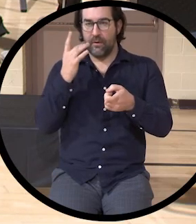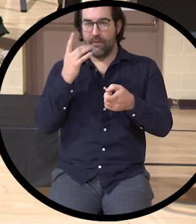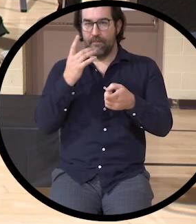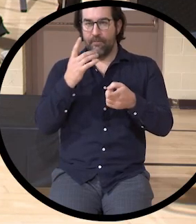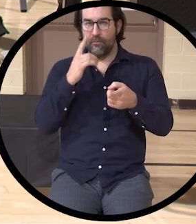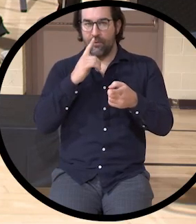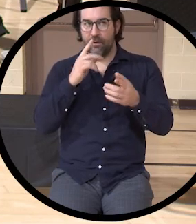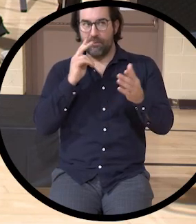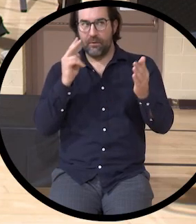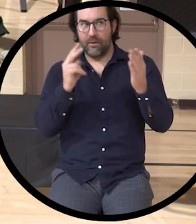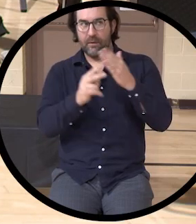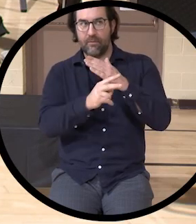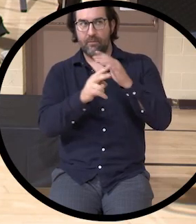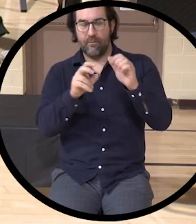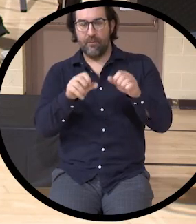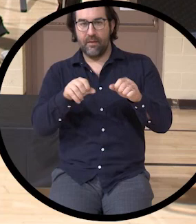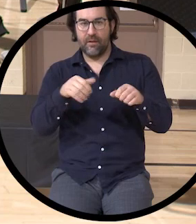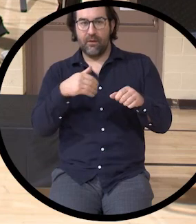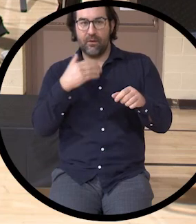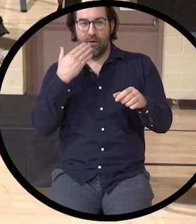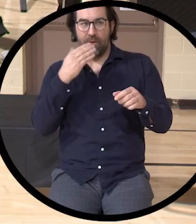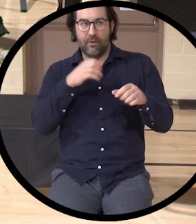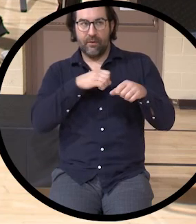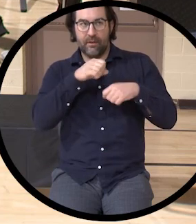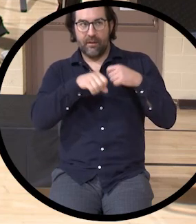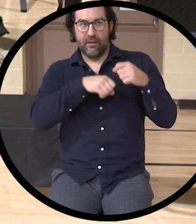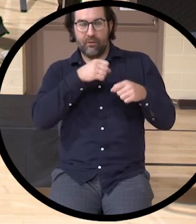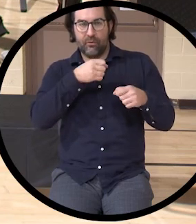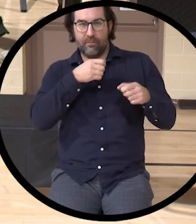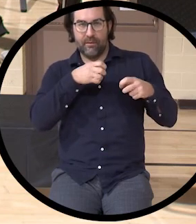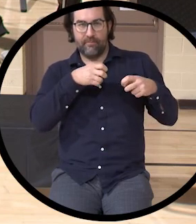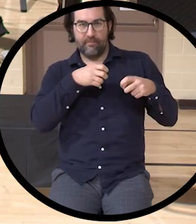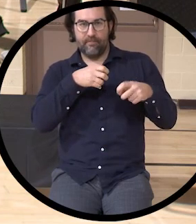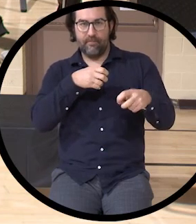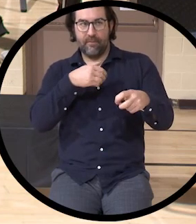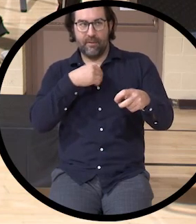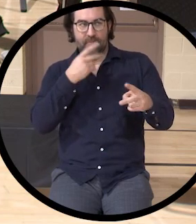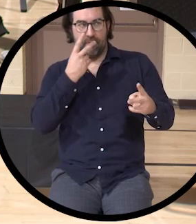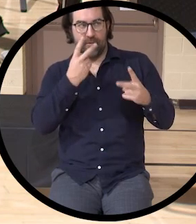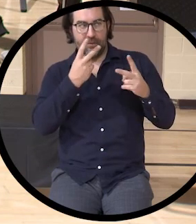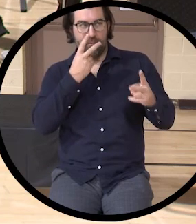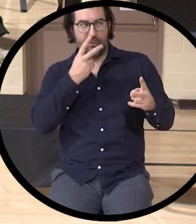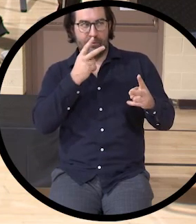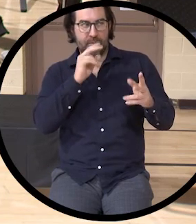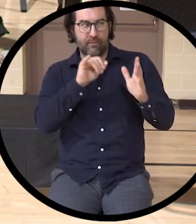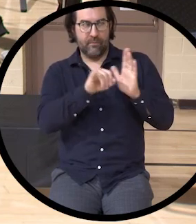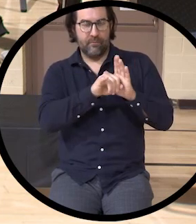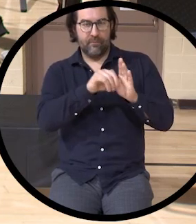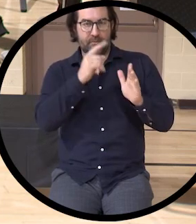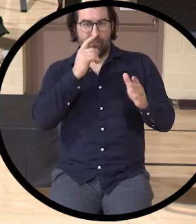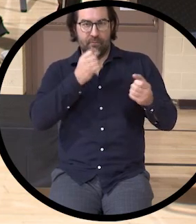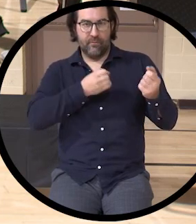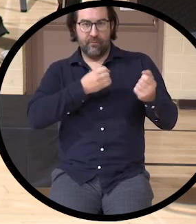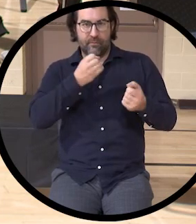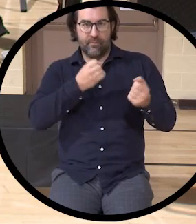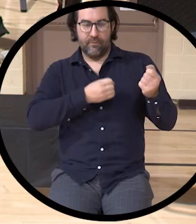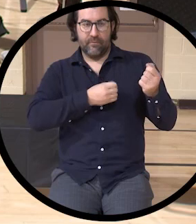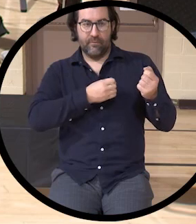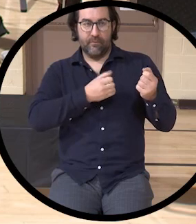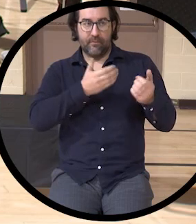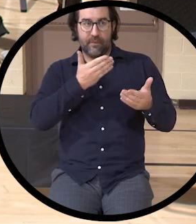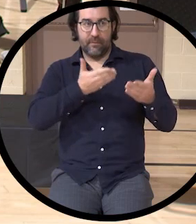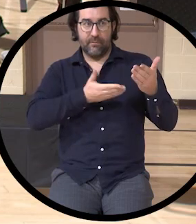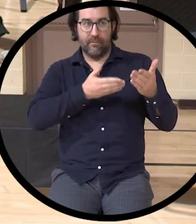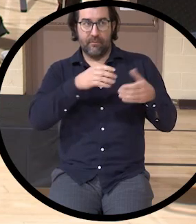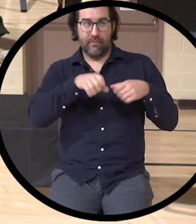the predictability of knowing where cyclists will be and having that visual indicator for vehicles that there could be